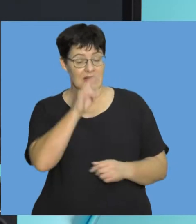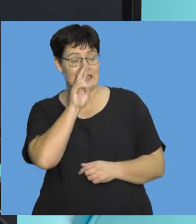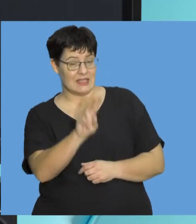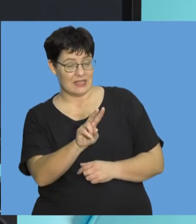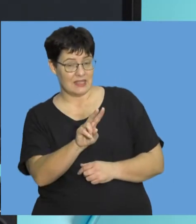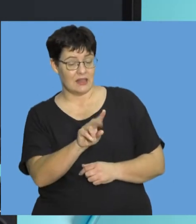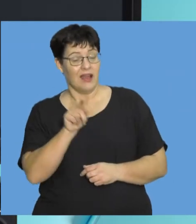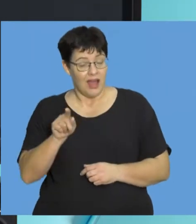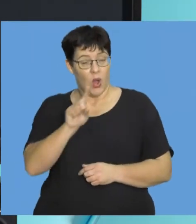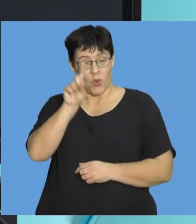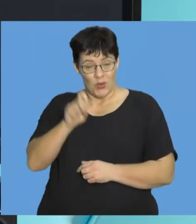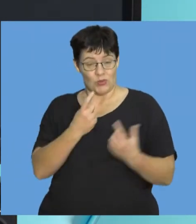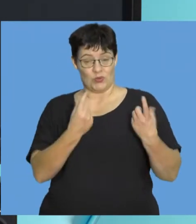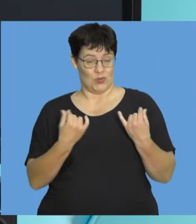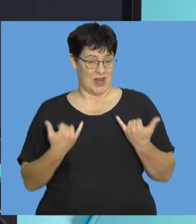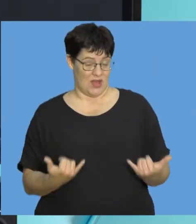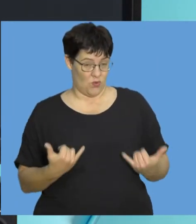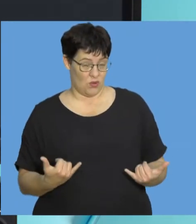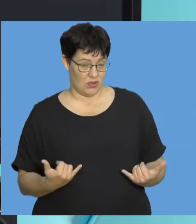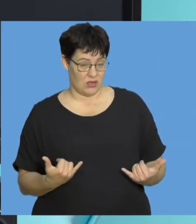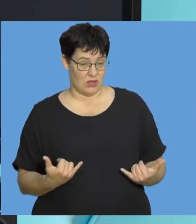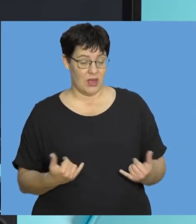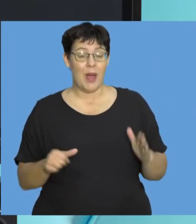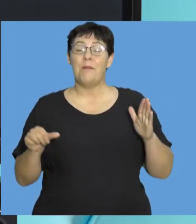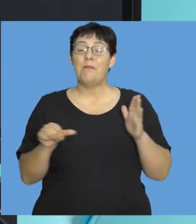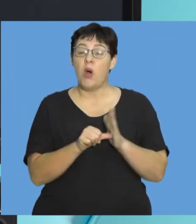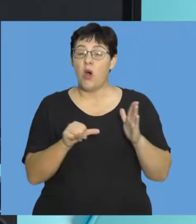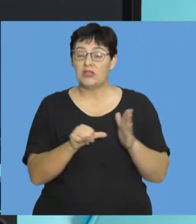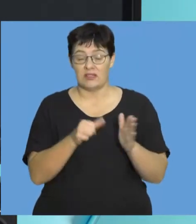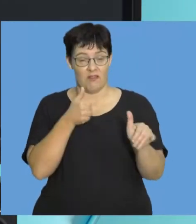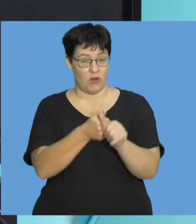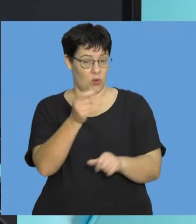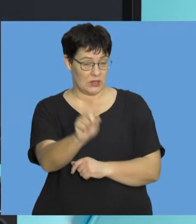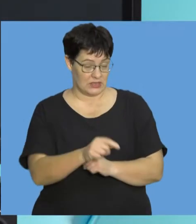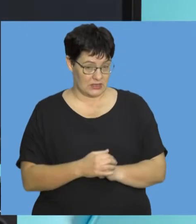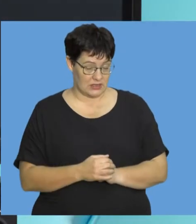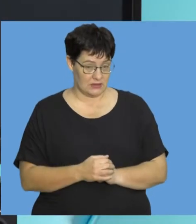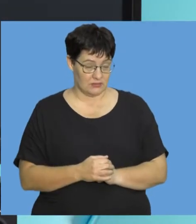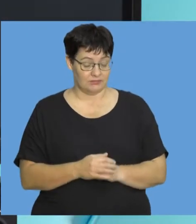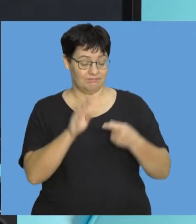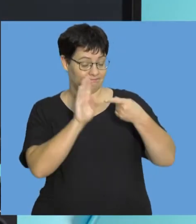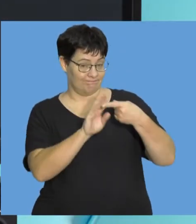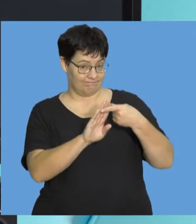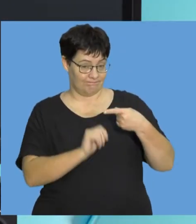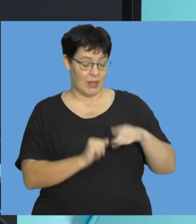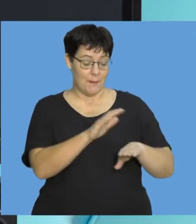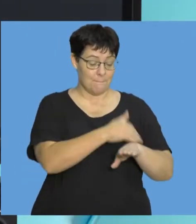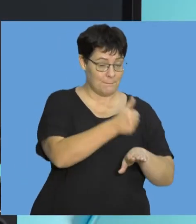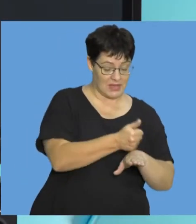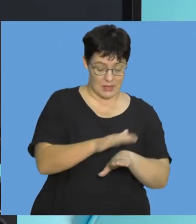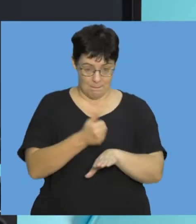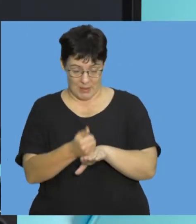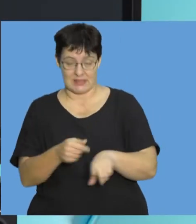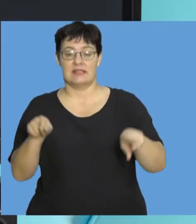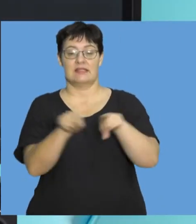So as you can see with this question that we just did now, right? The main thing that you need to follow there, one is to make sure that your bases